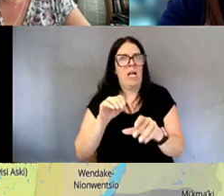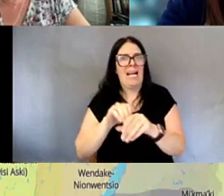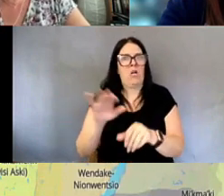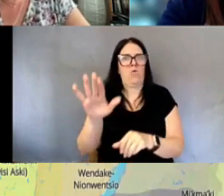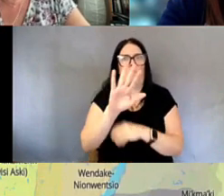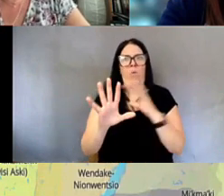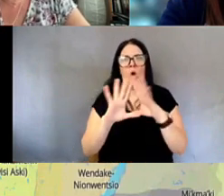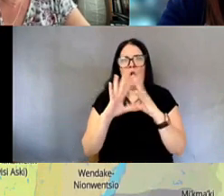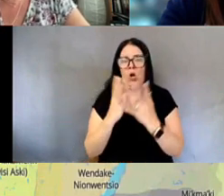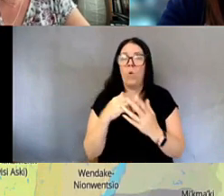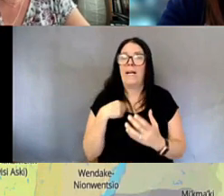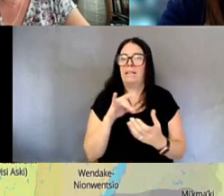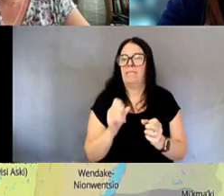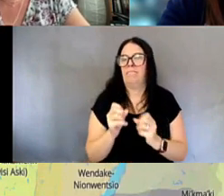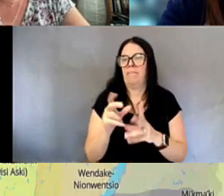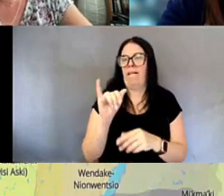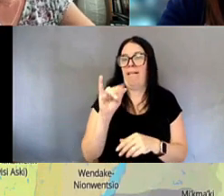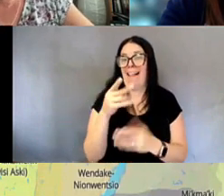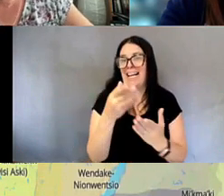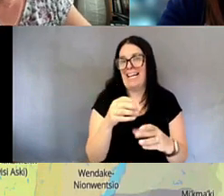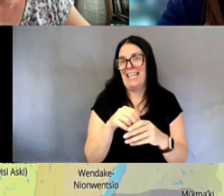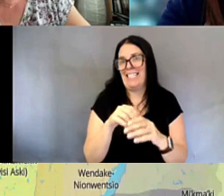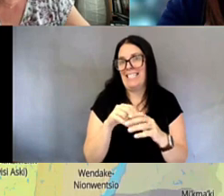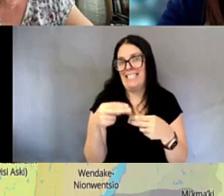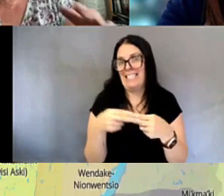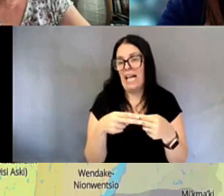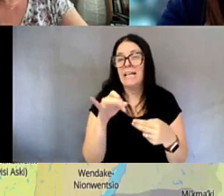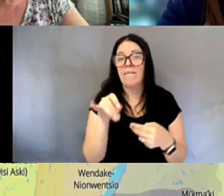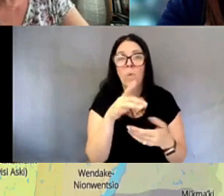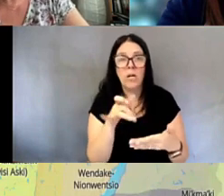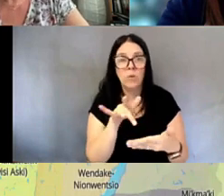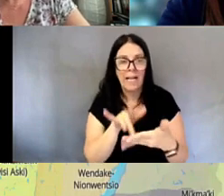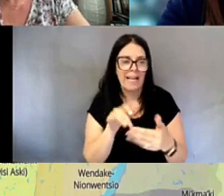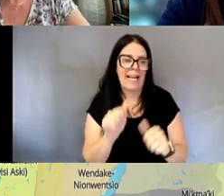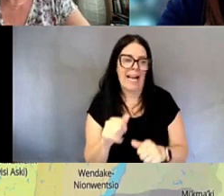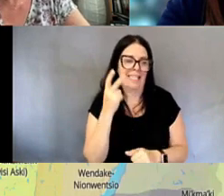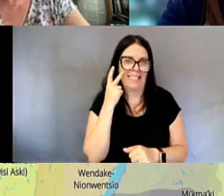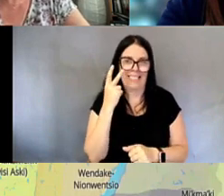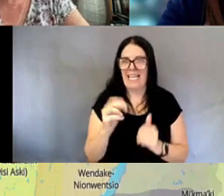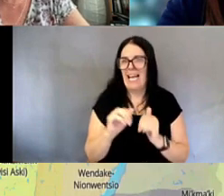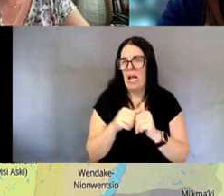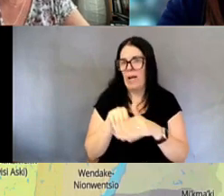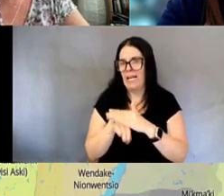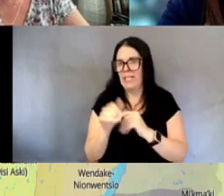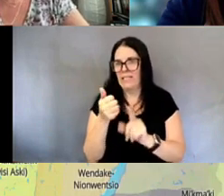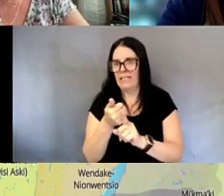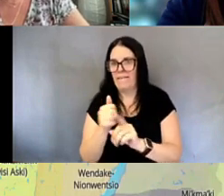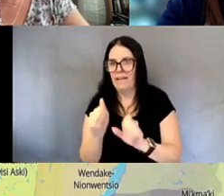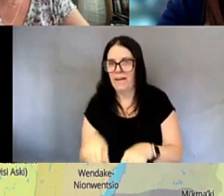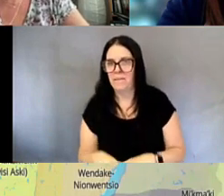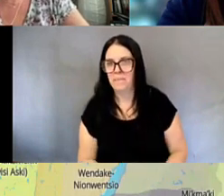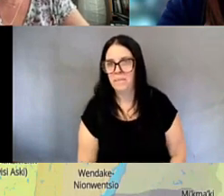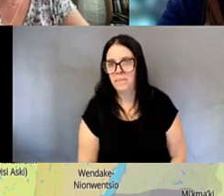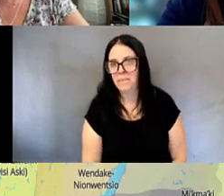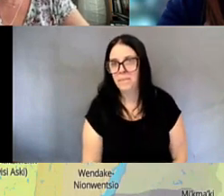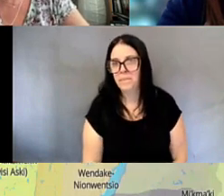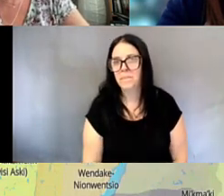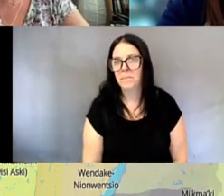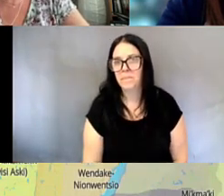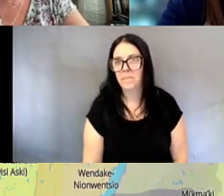we did put a link to it in the slides. So if you ever want to click on that, you will be able to do that after the session as well.